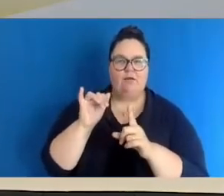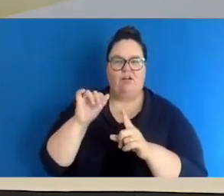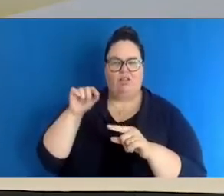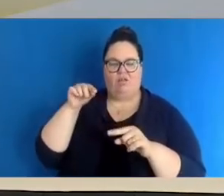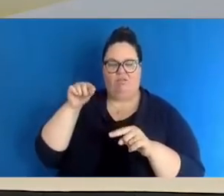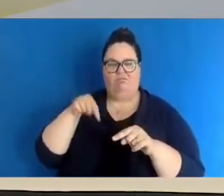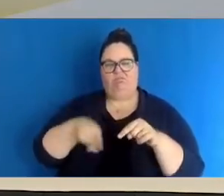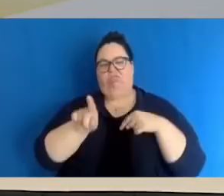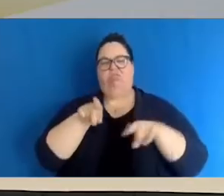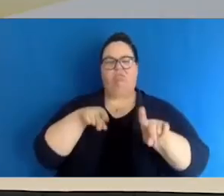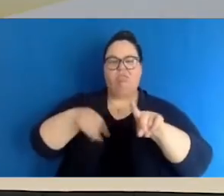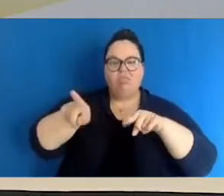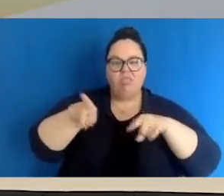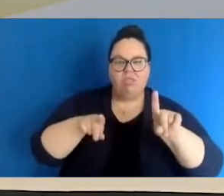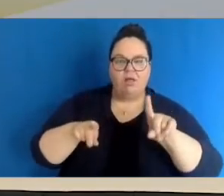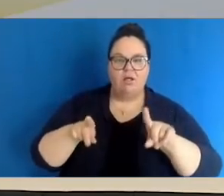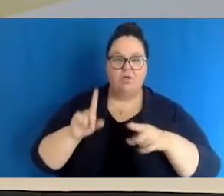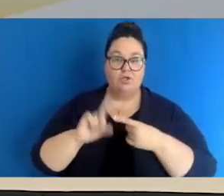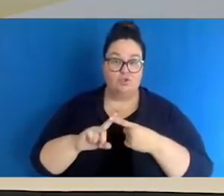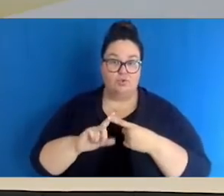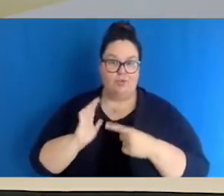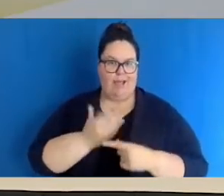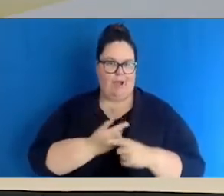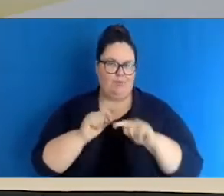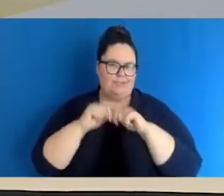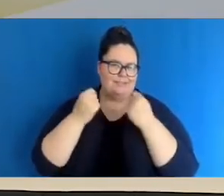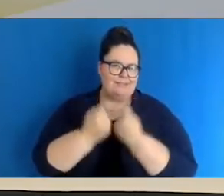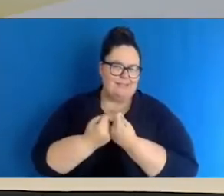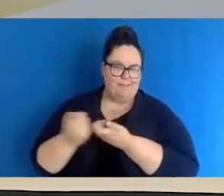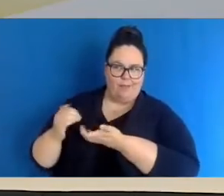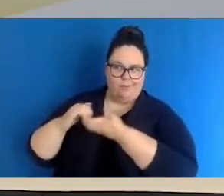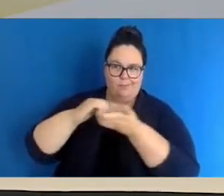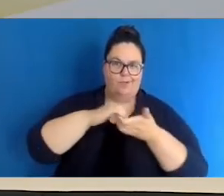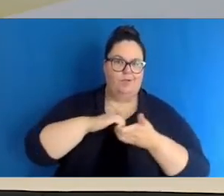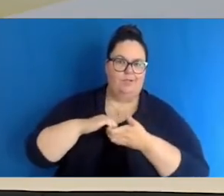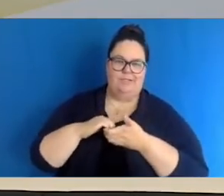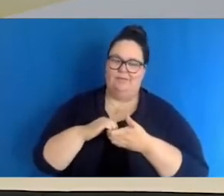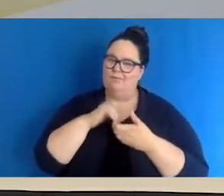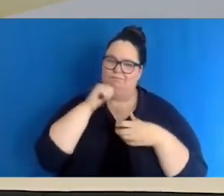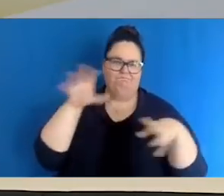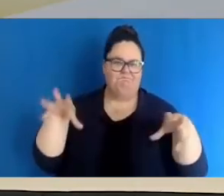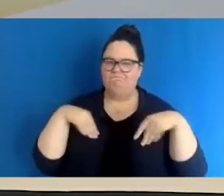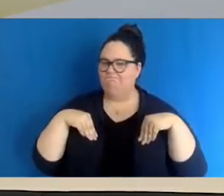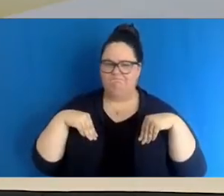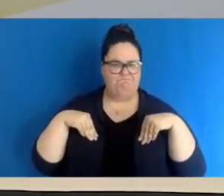and they have been directed towards our team and our partners. And this is not acceptable.